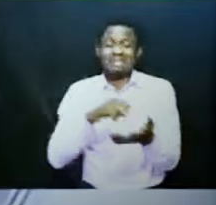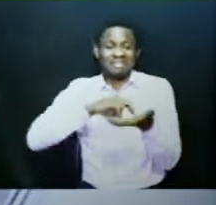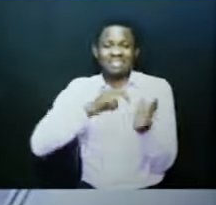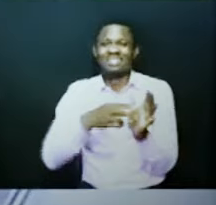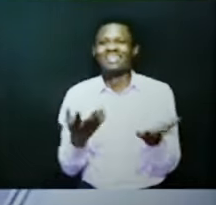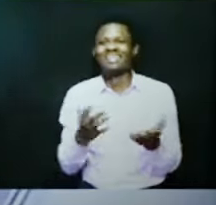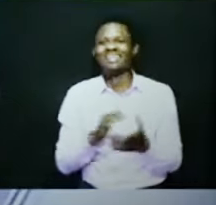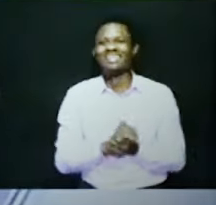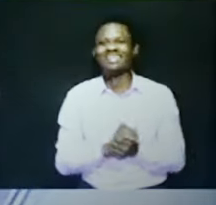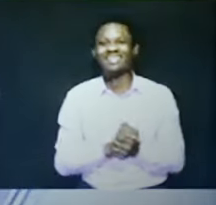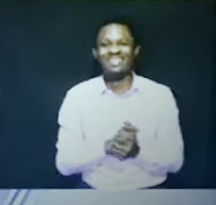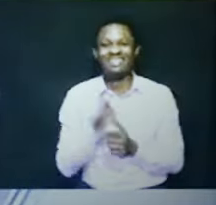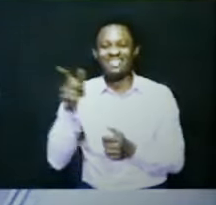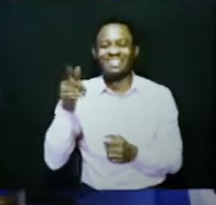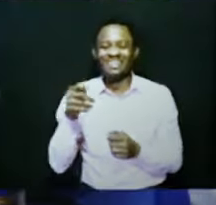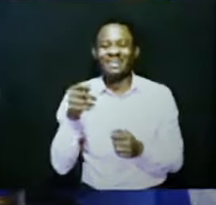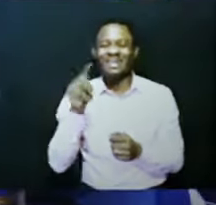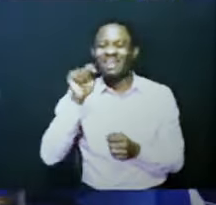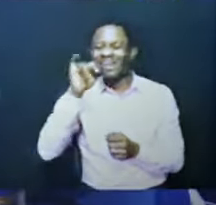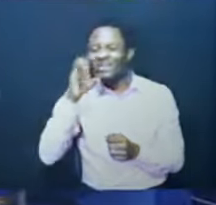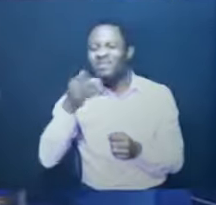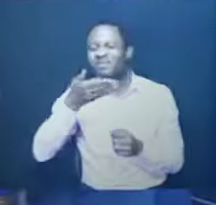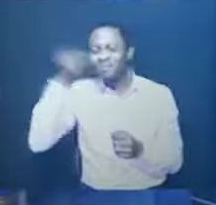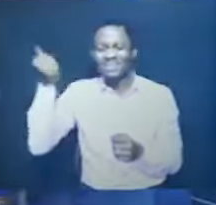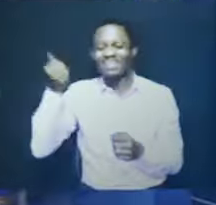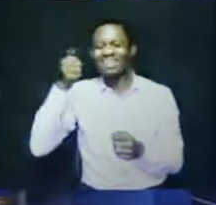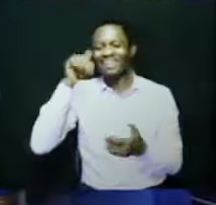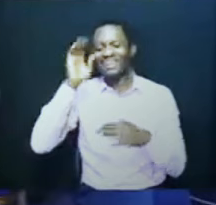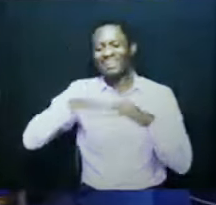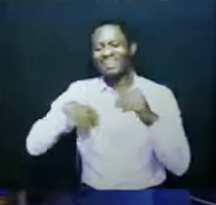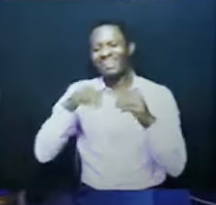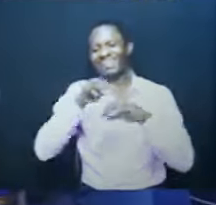This is better than what I said.